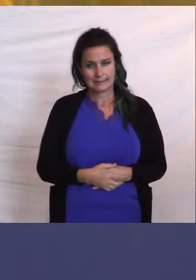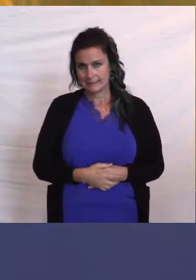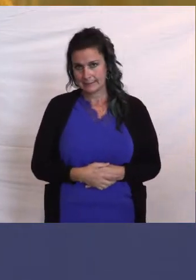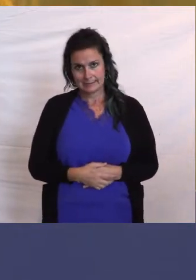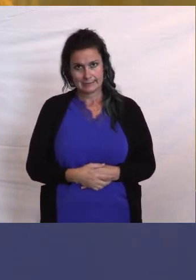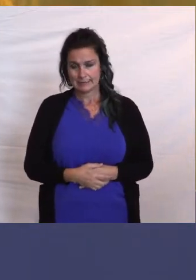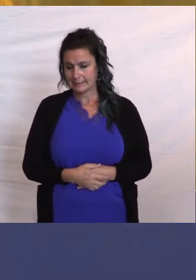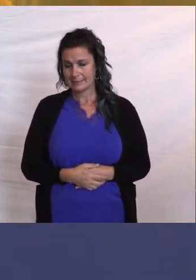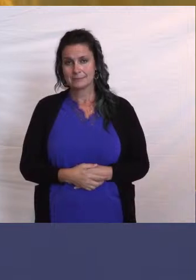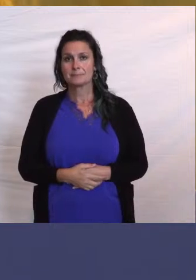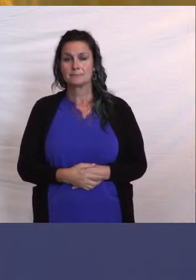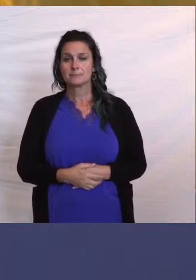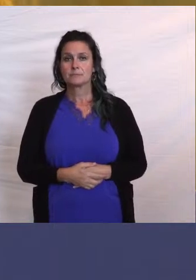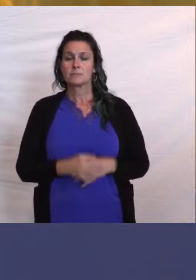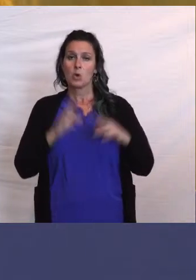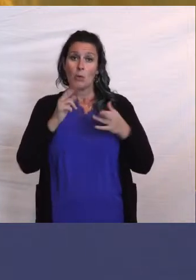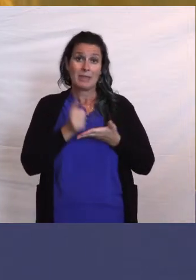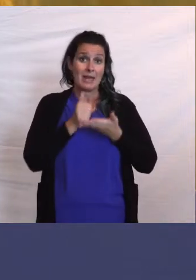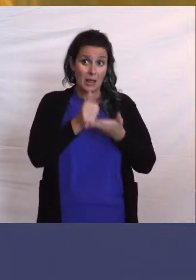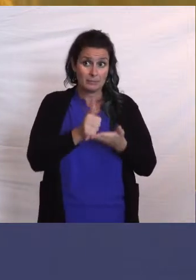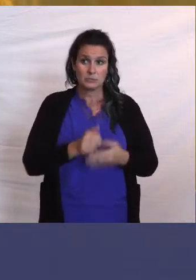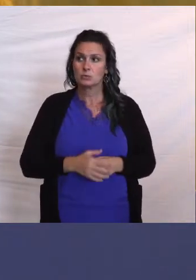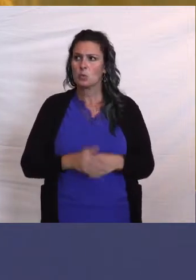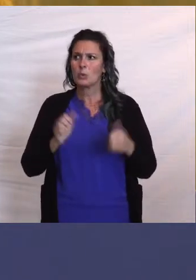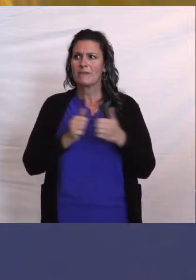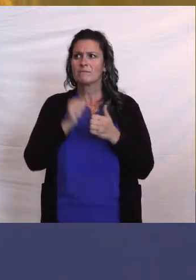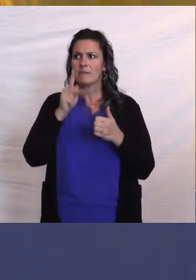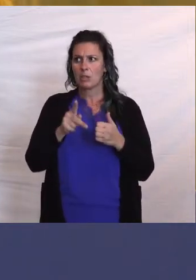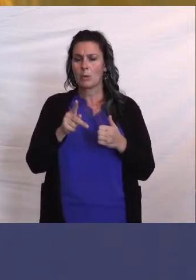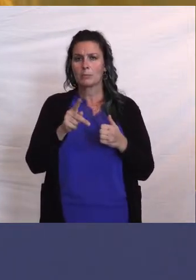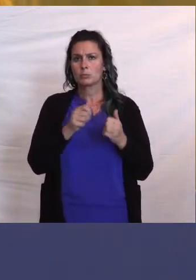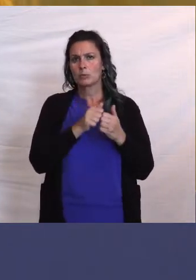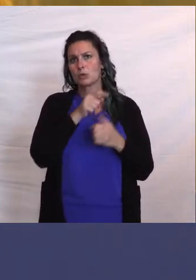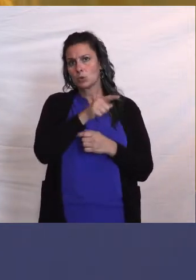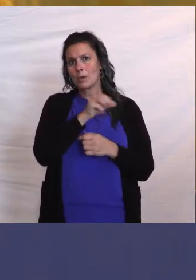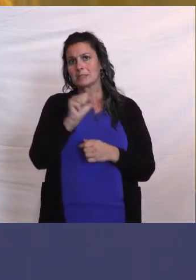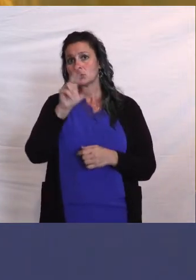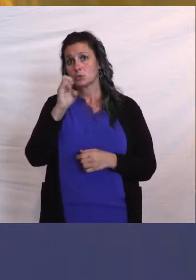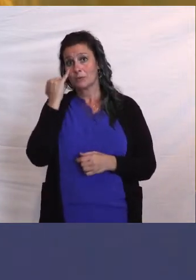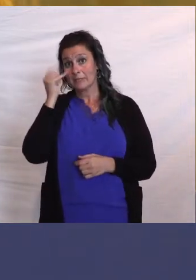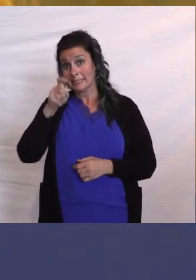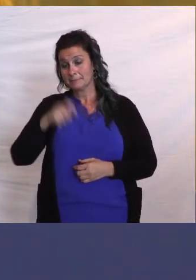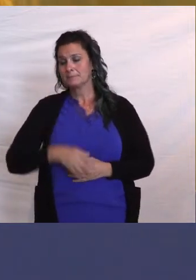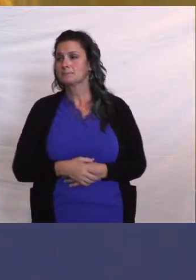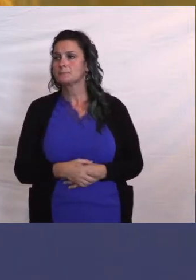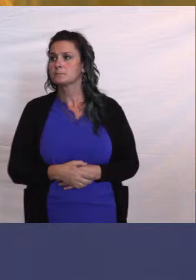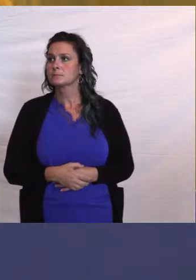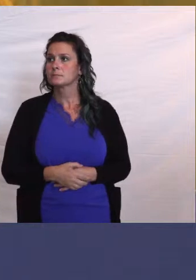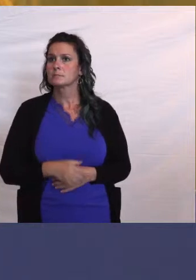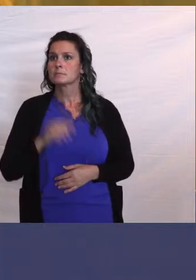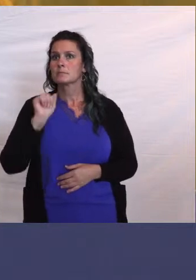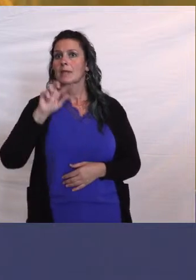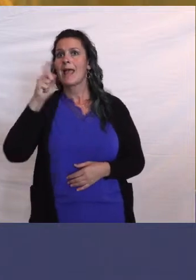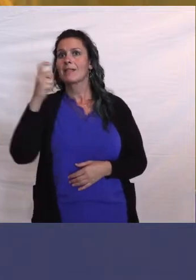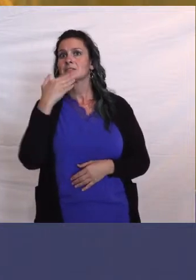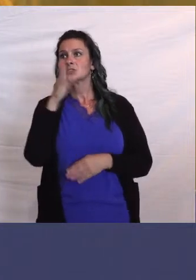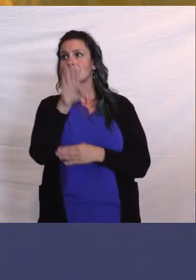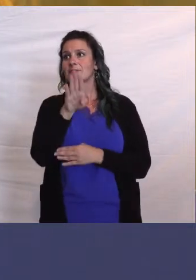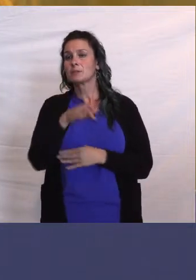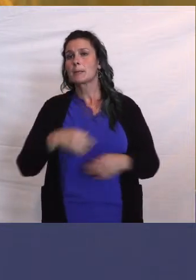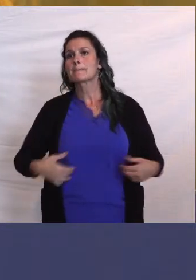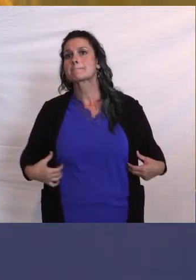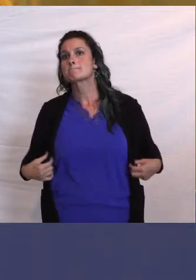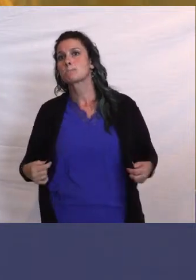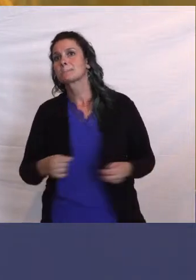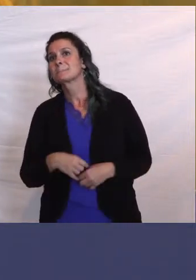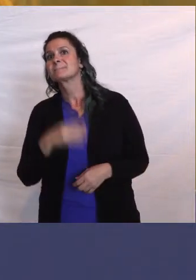Hope that helps, and we can follow up. Matt, you asked that, right? We can follow up with you and Sue if need be. Alex, good afternoon.